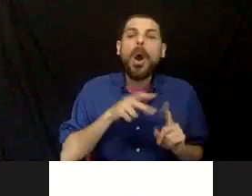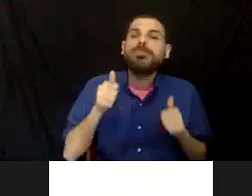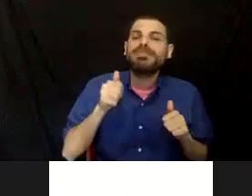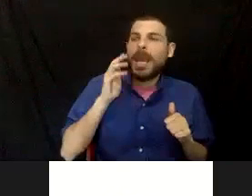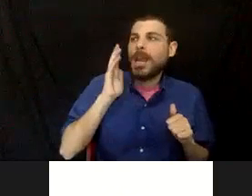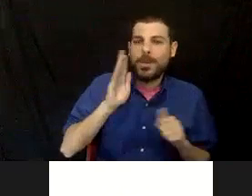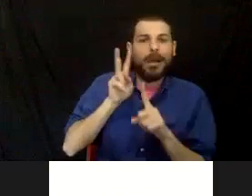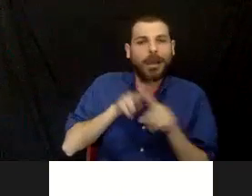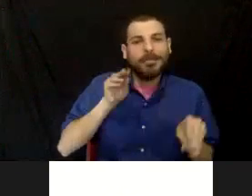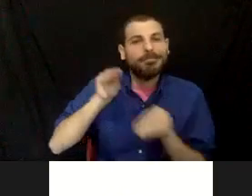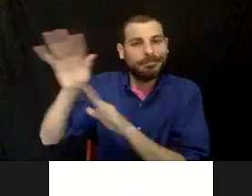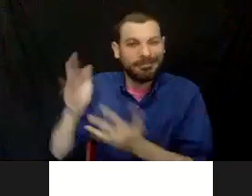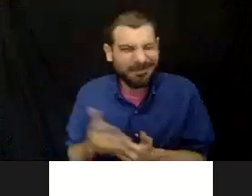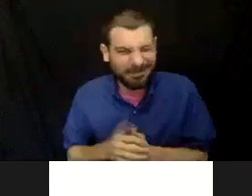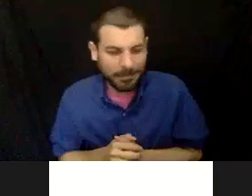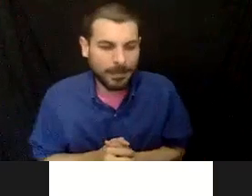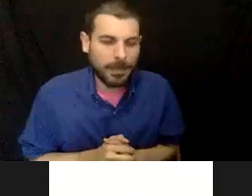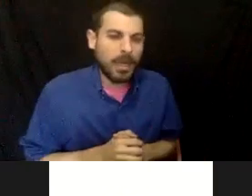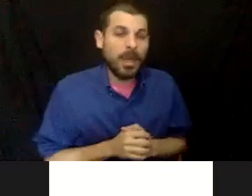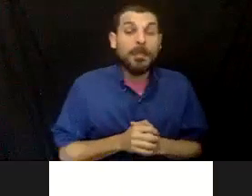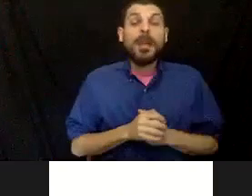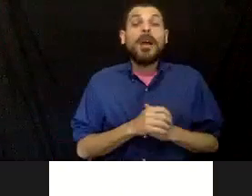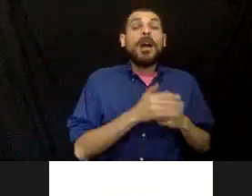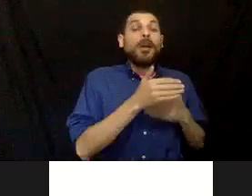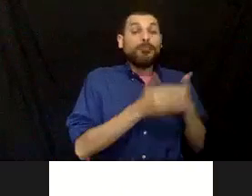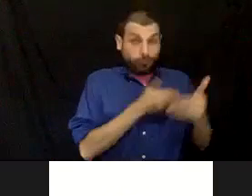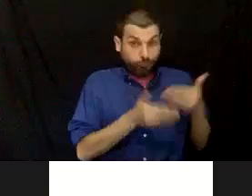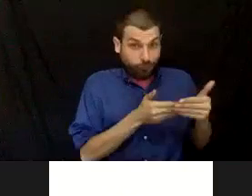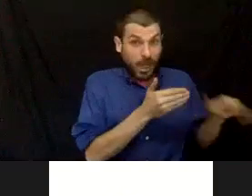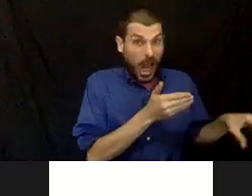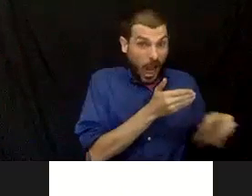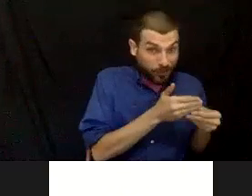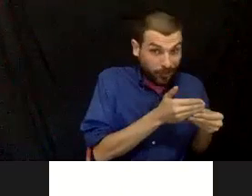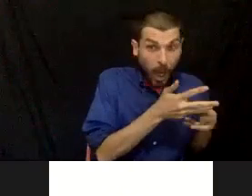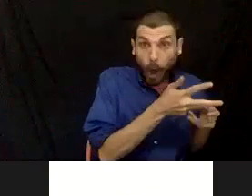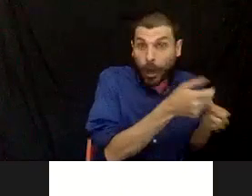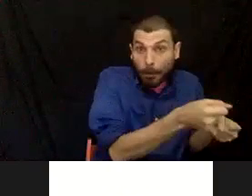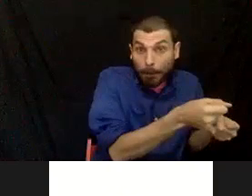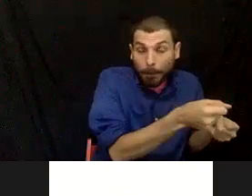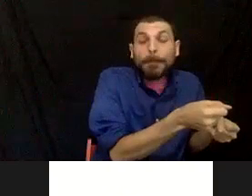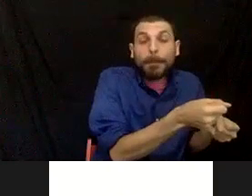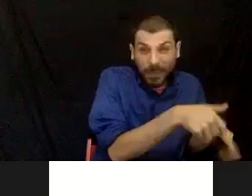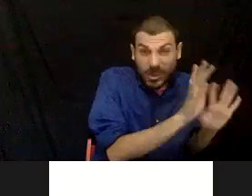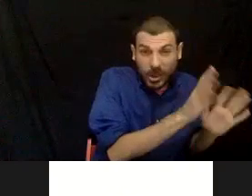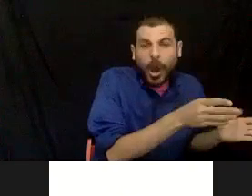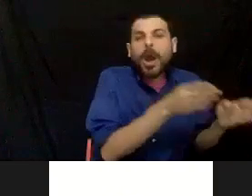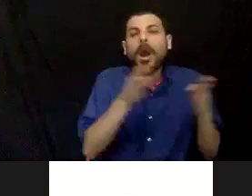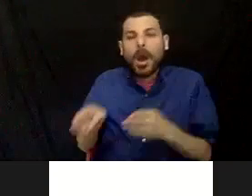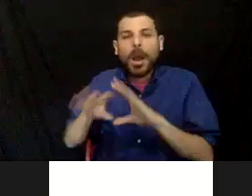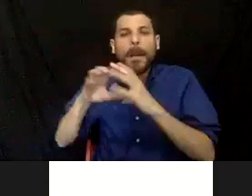that benefit runs out, you would theoretically then be eligible for pandemic